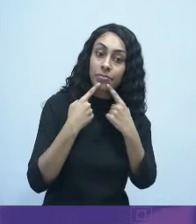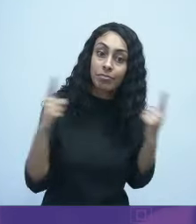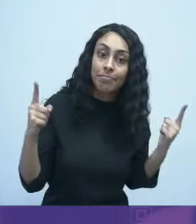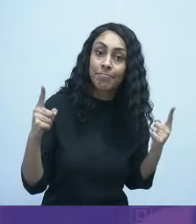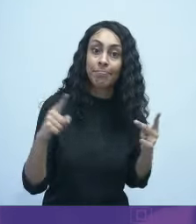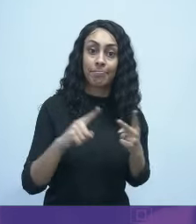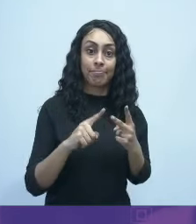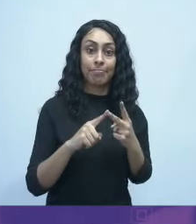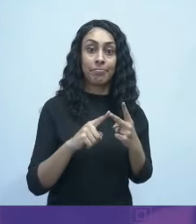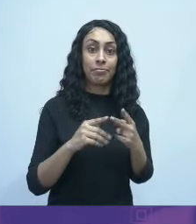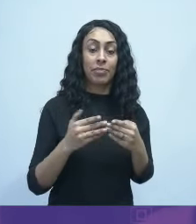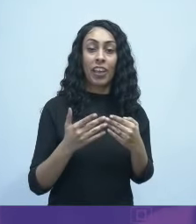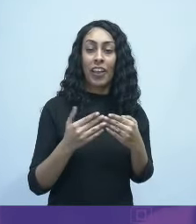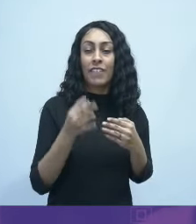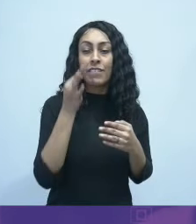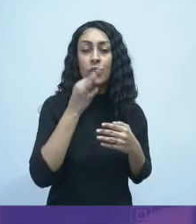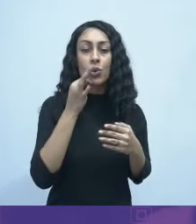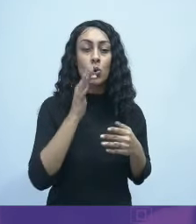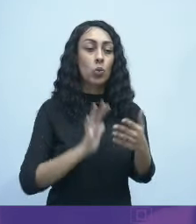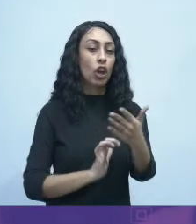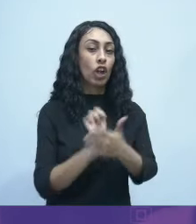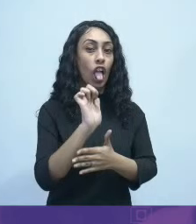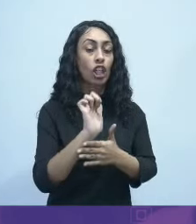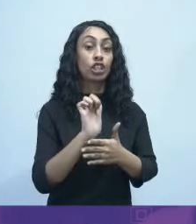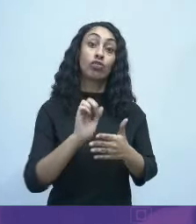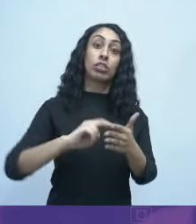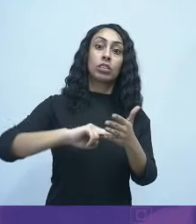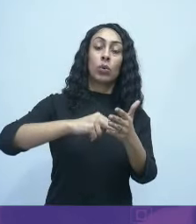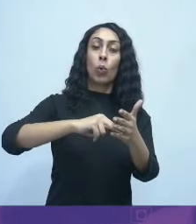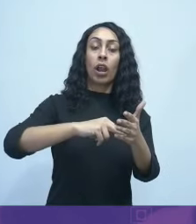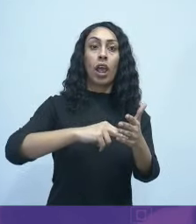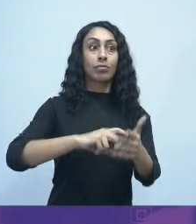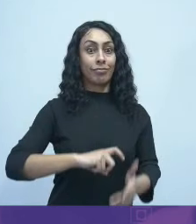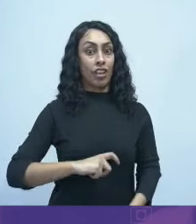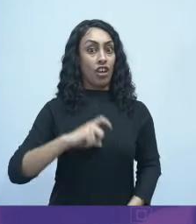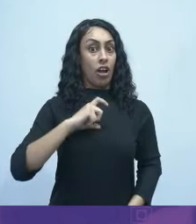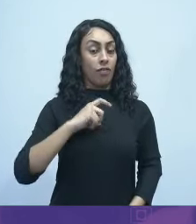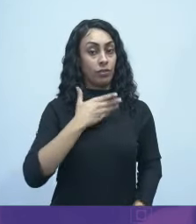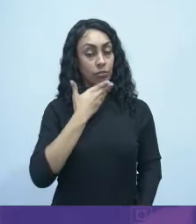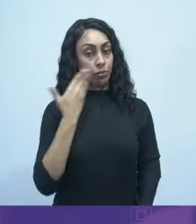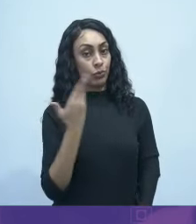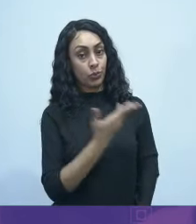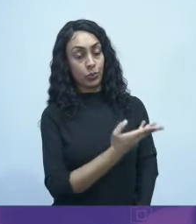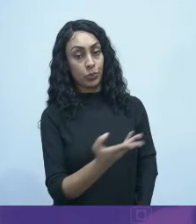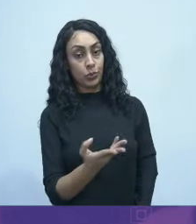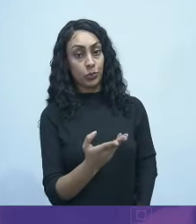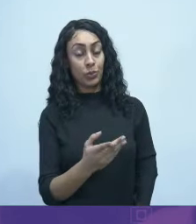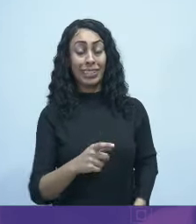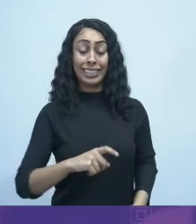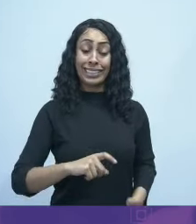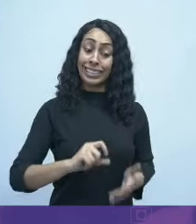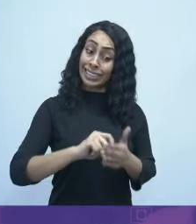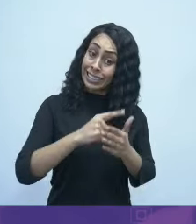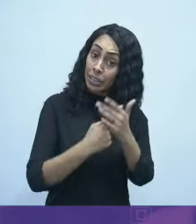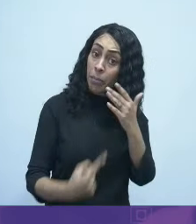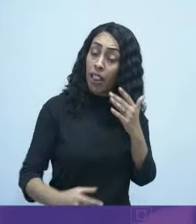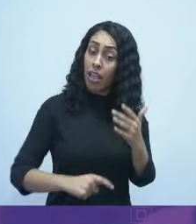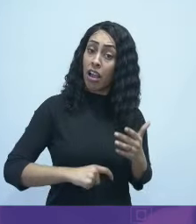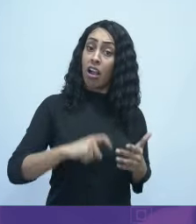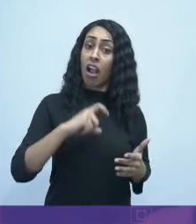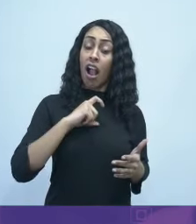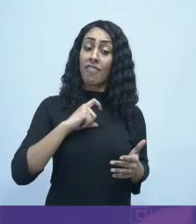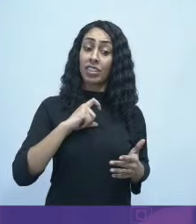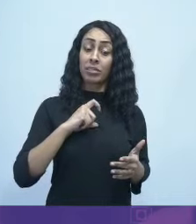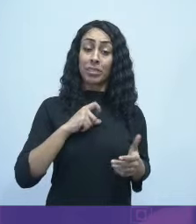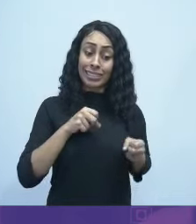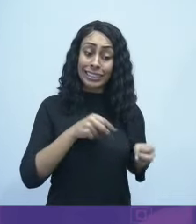one of them. Few cultural organisations being disability confident is another. Disability confident being a government-backed scheme